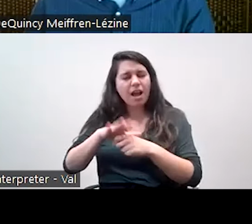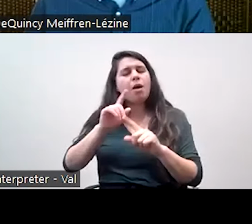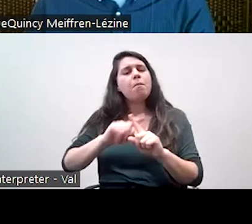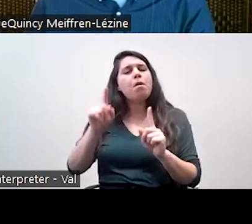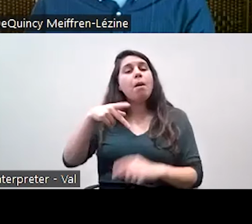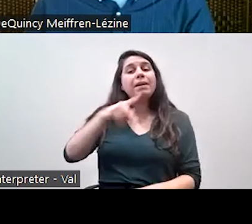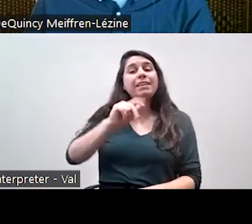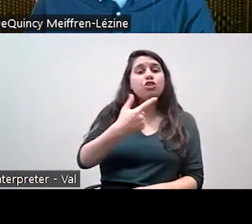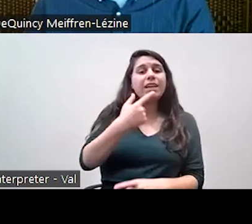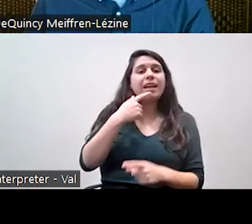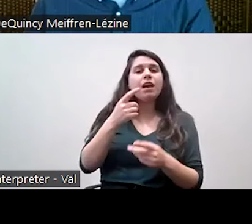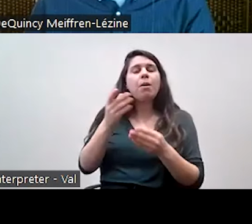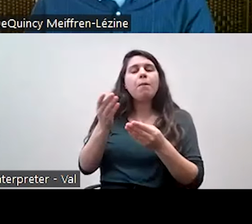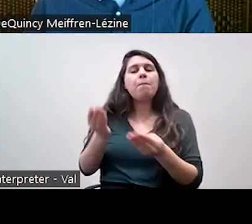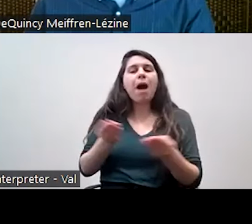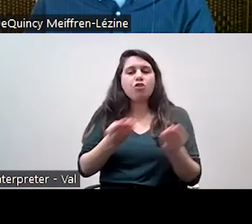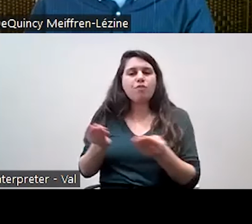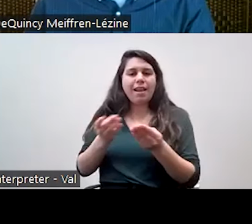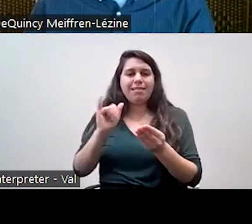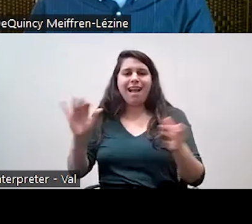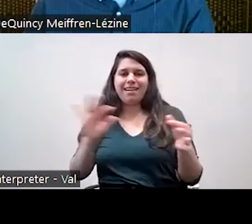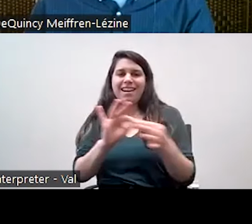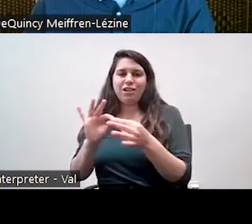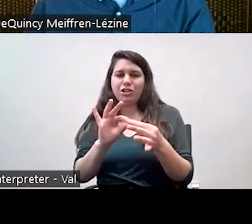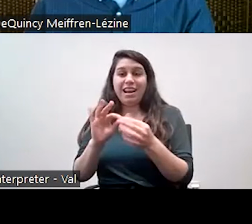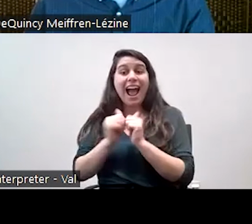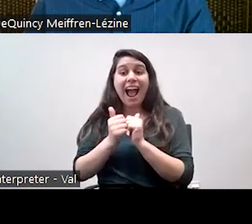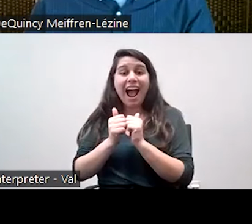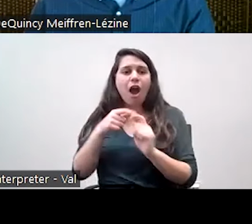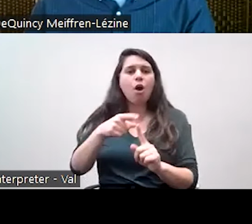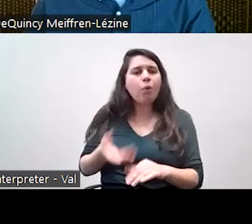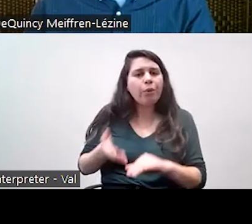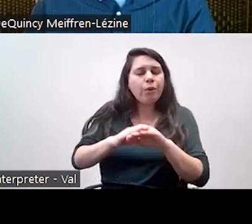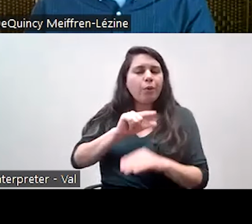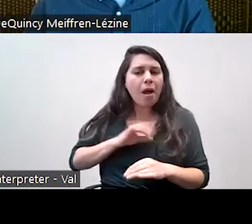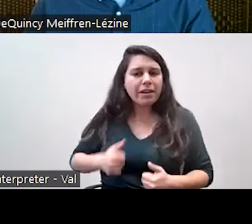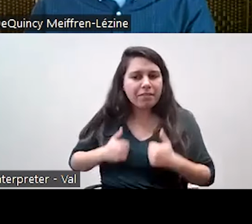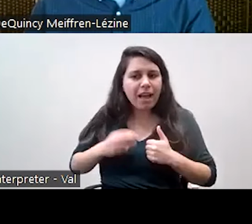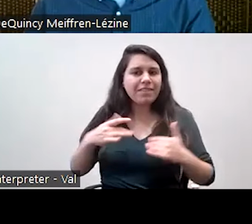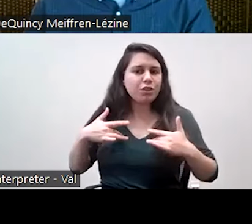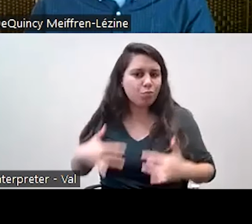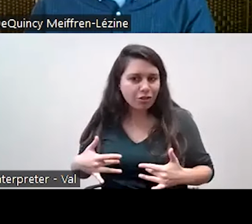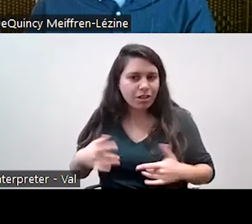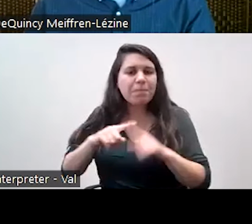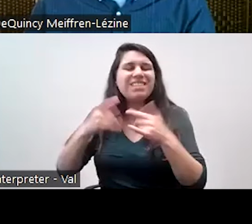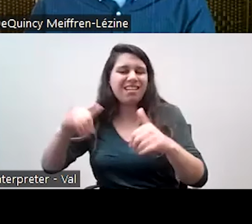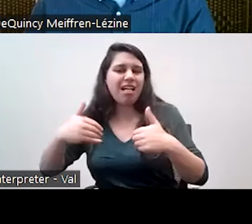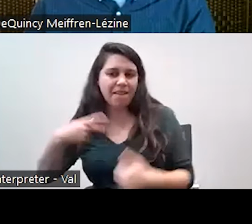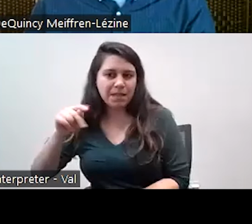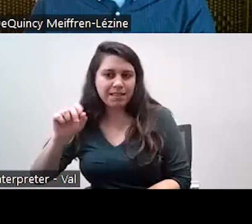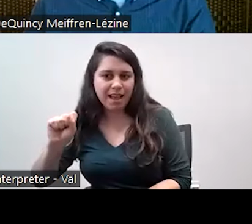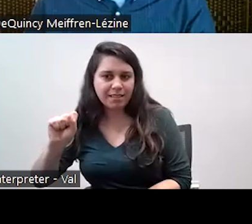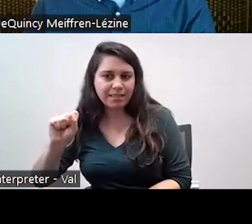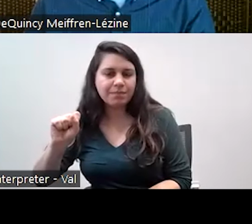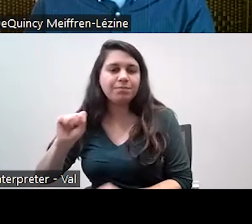between post-traumatic stress, quality of life, and depression. So what we see is that the help that